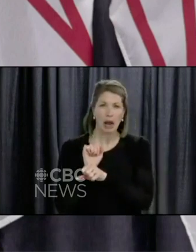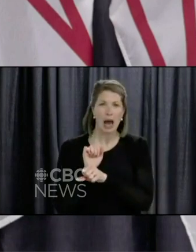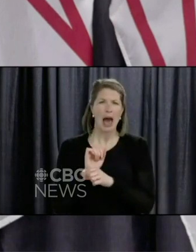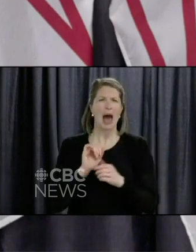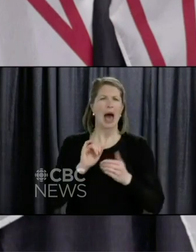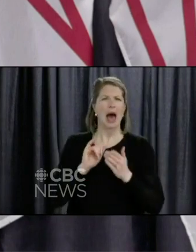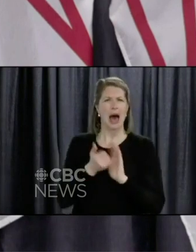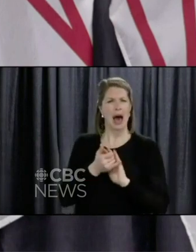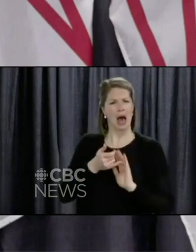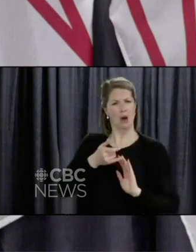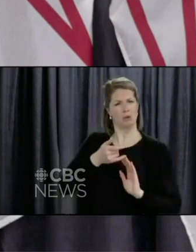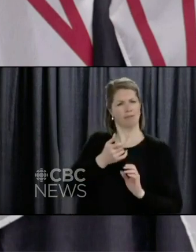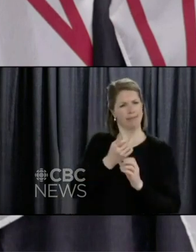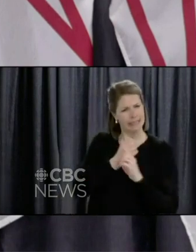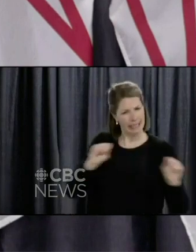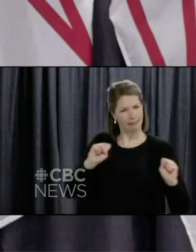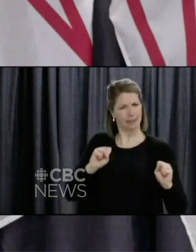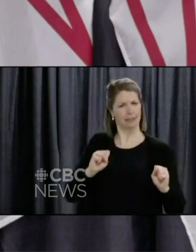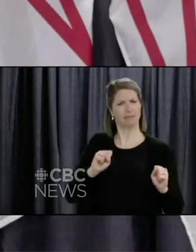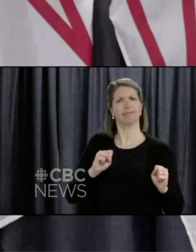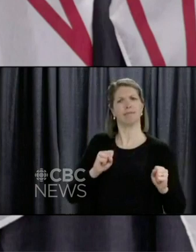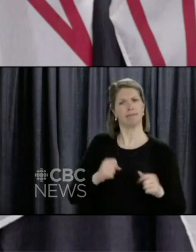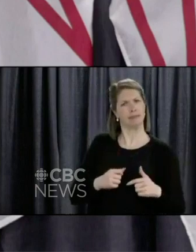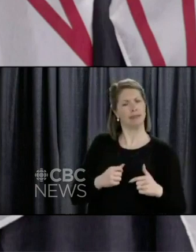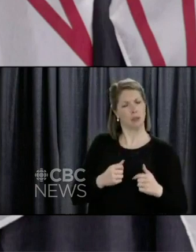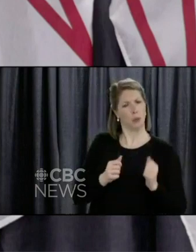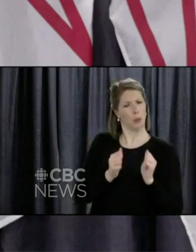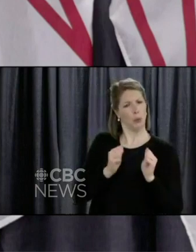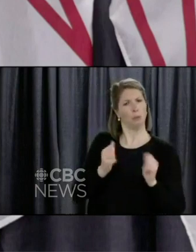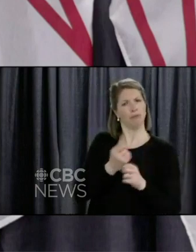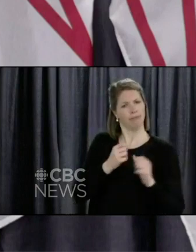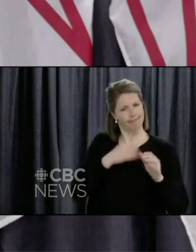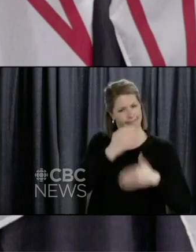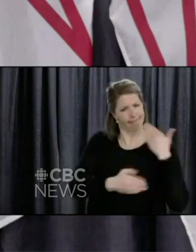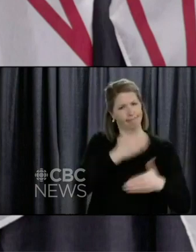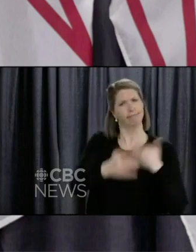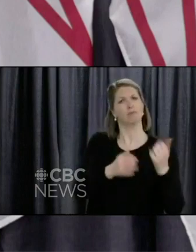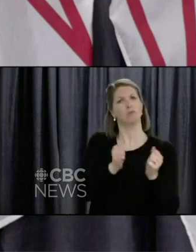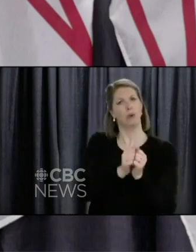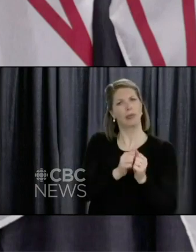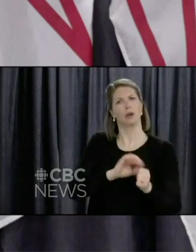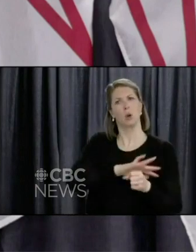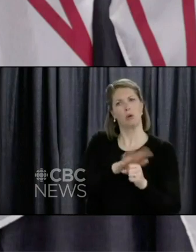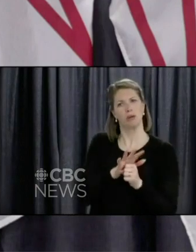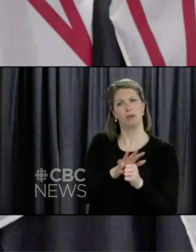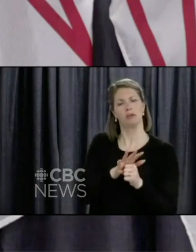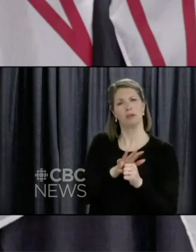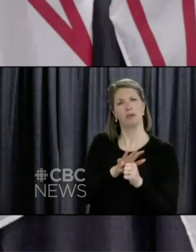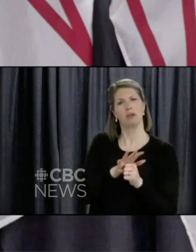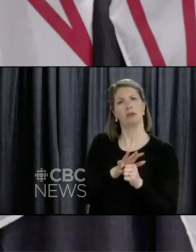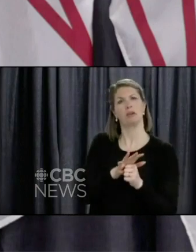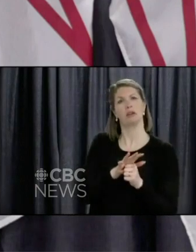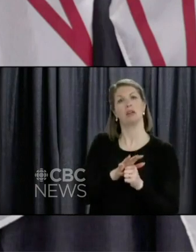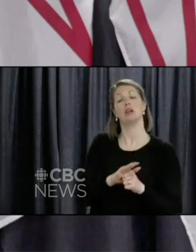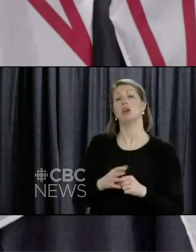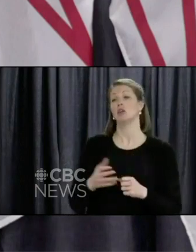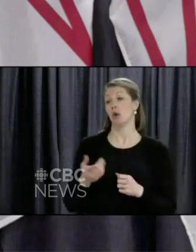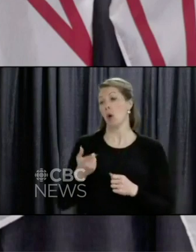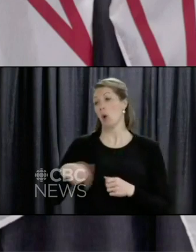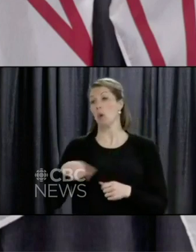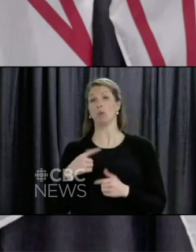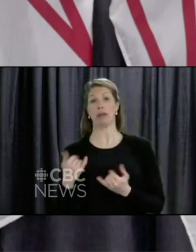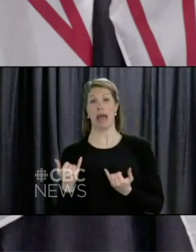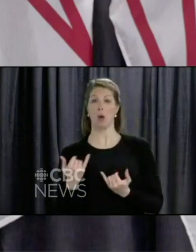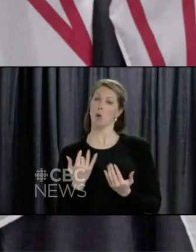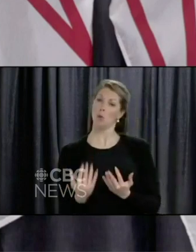COVID-19? This is not something that we can wait out. We must adapt. So while we wait for the vaccine, we must